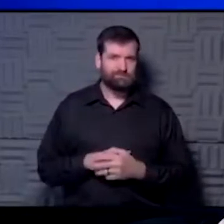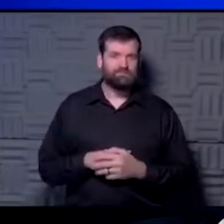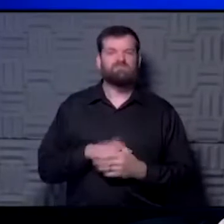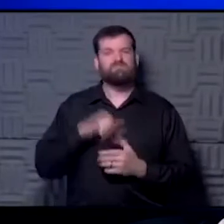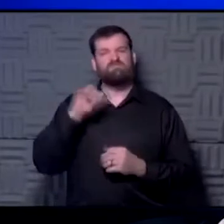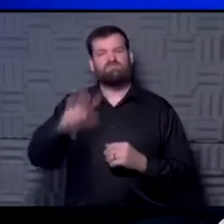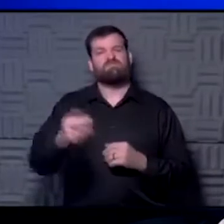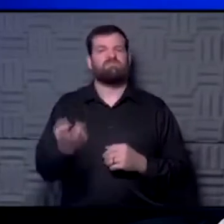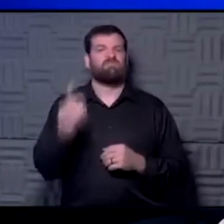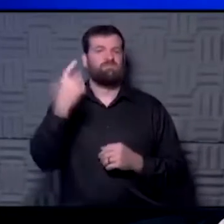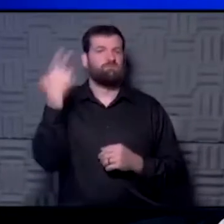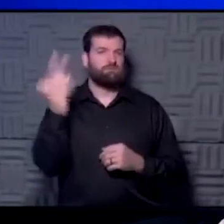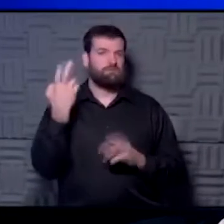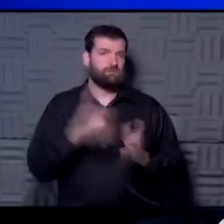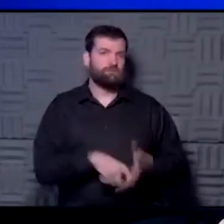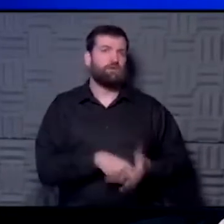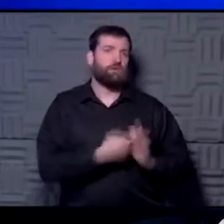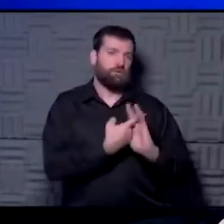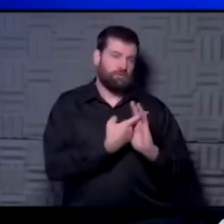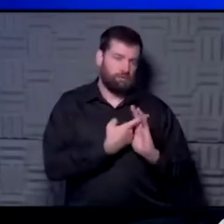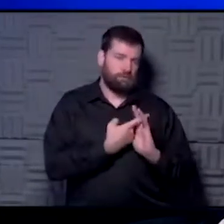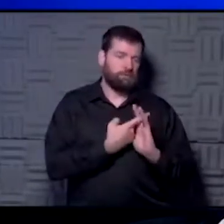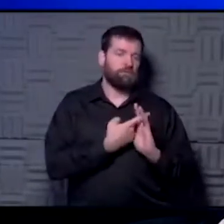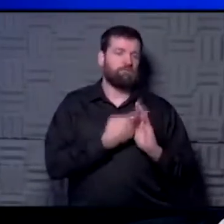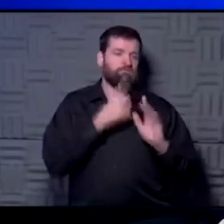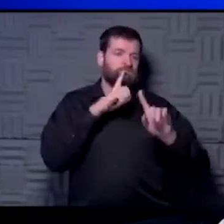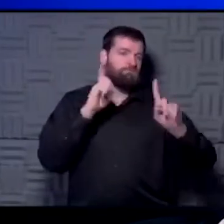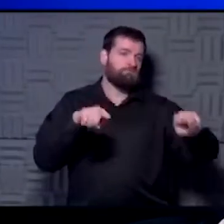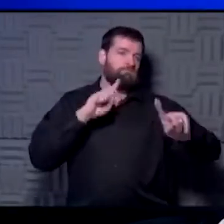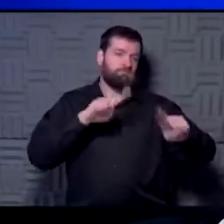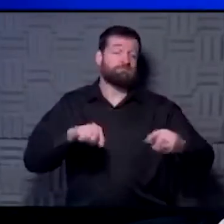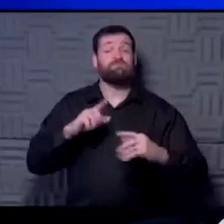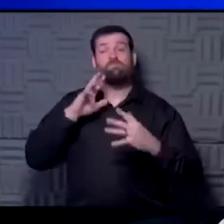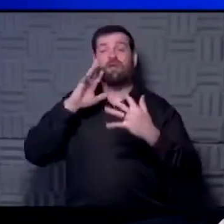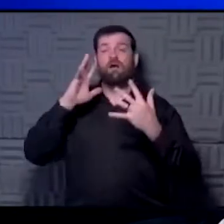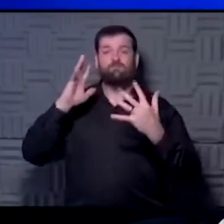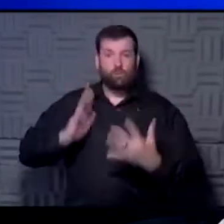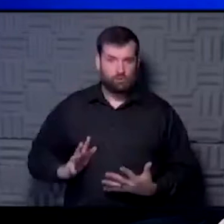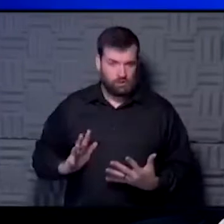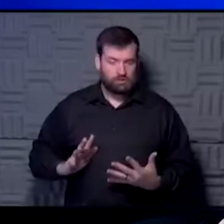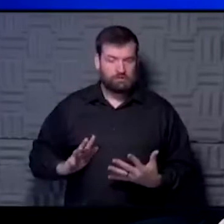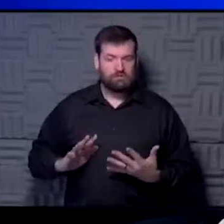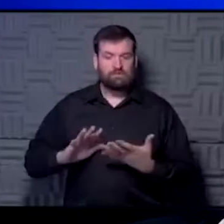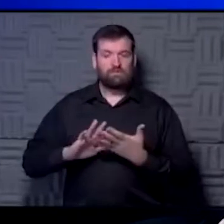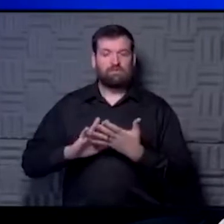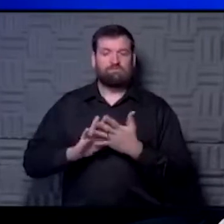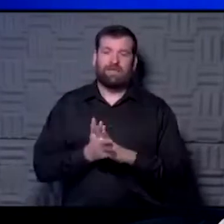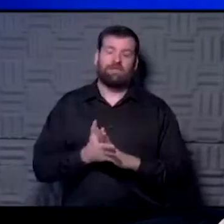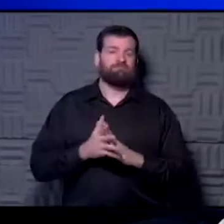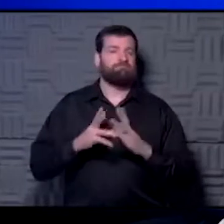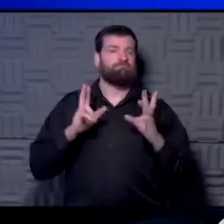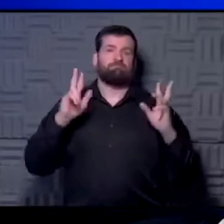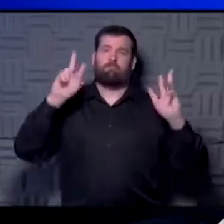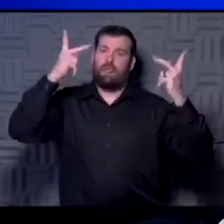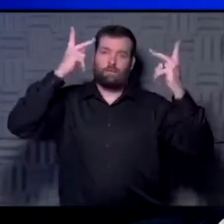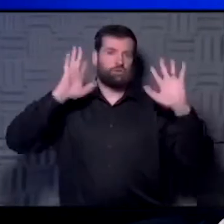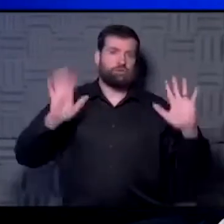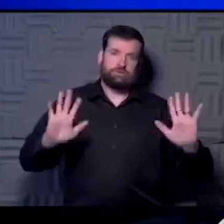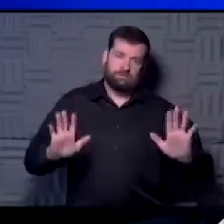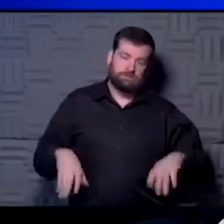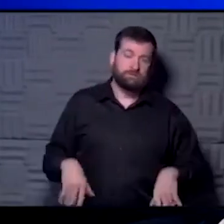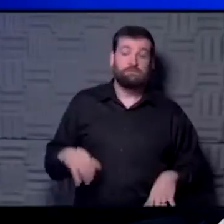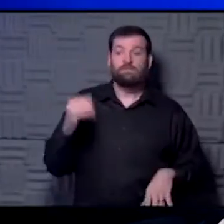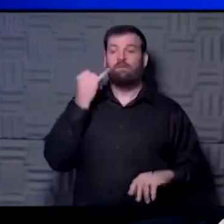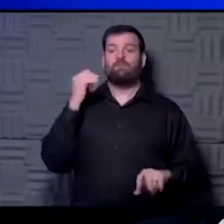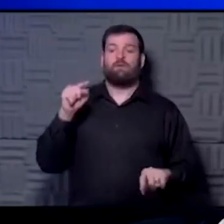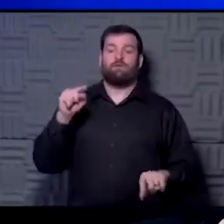the reason they're starting to do it. Unfortunately, I think it's become a little politicized. And again, if you just step back and look